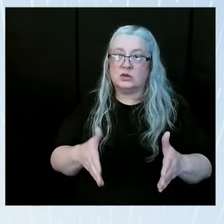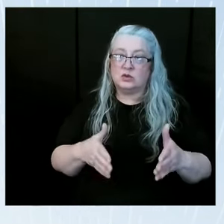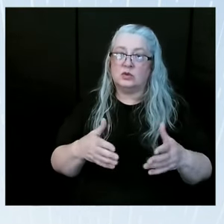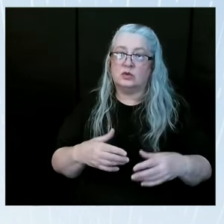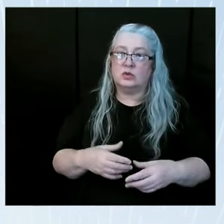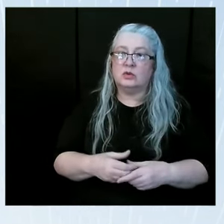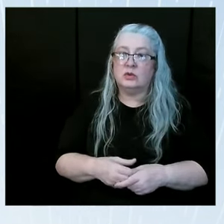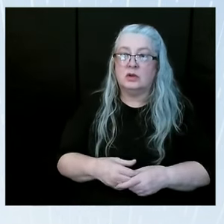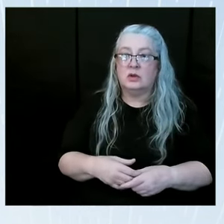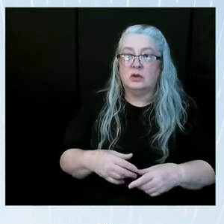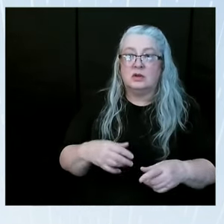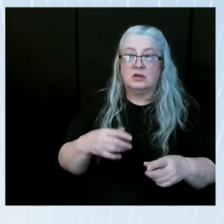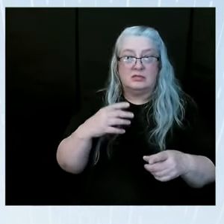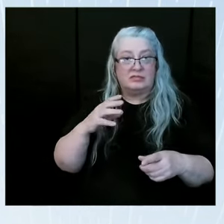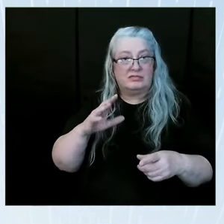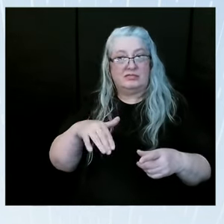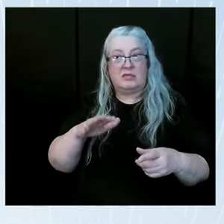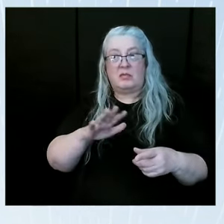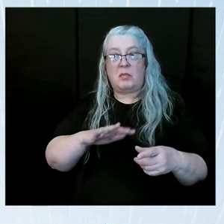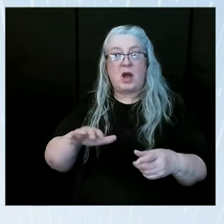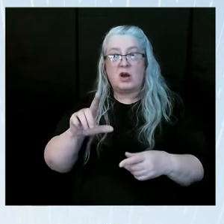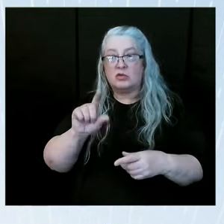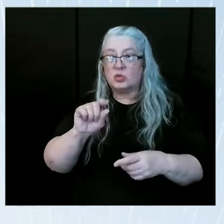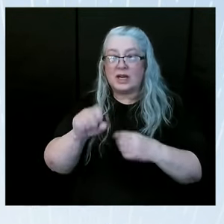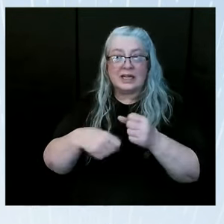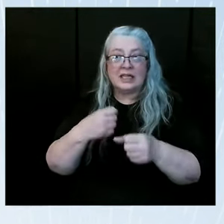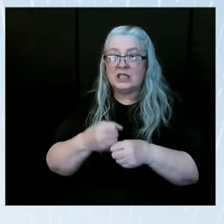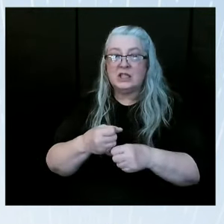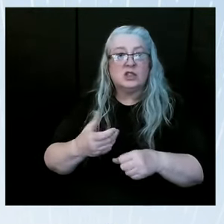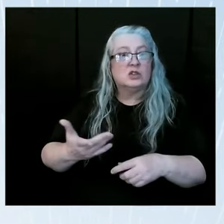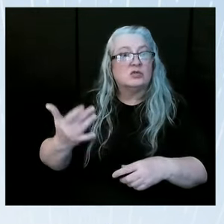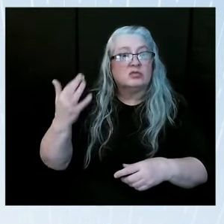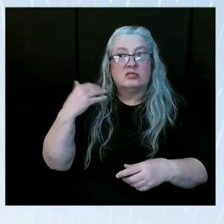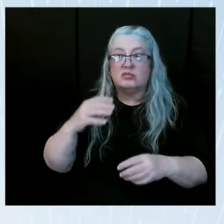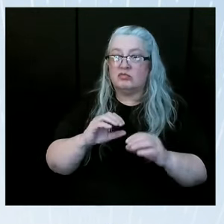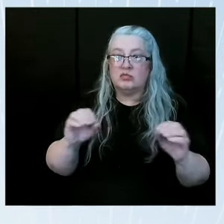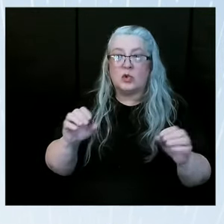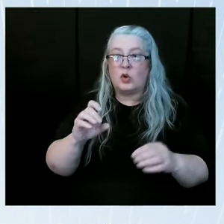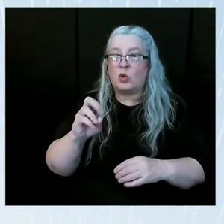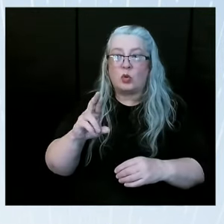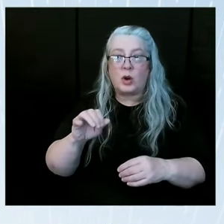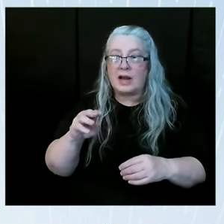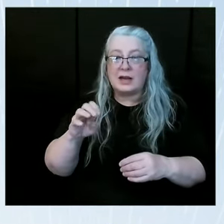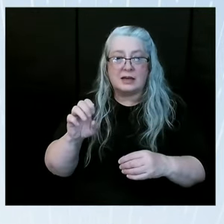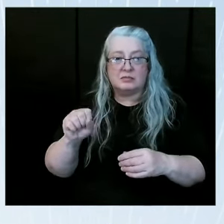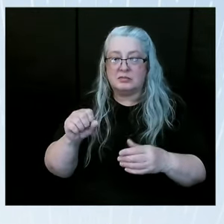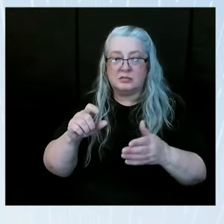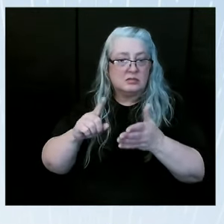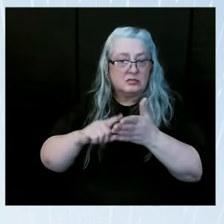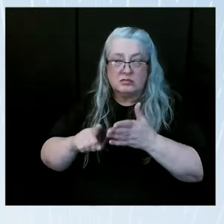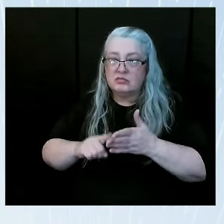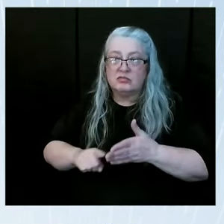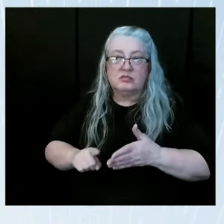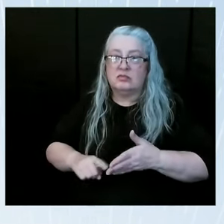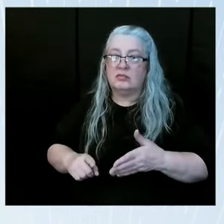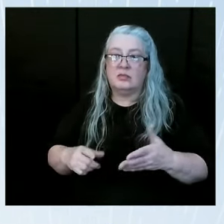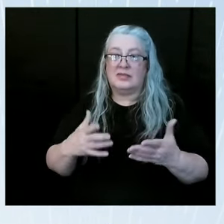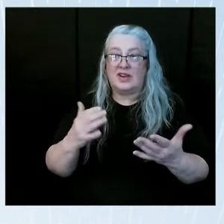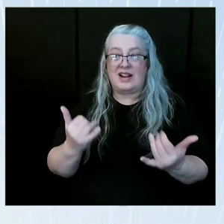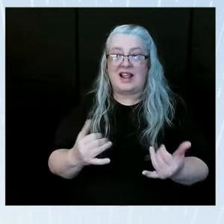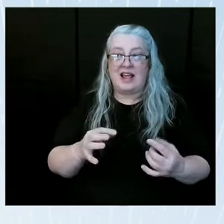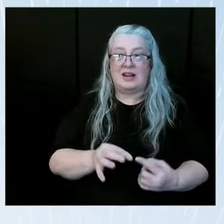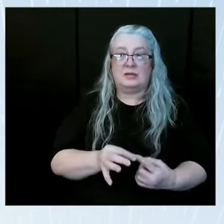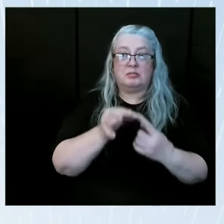so they would be sent over to the Special Victims Unit. So one of the truly powerful and remarkable things is the fact there are many more tools now